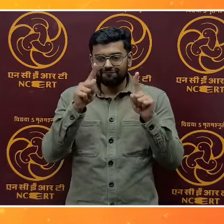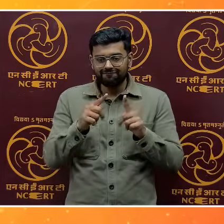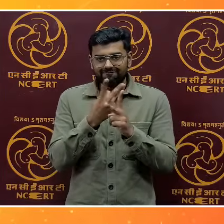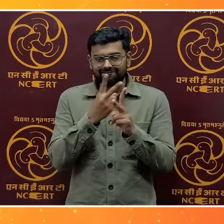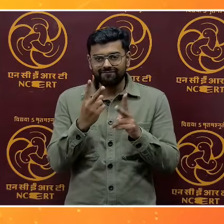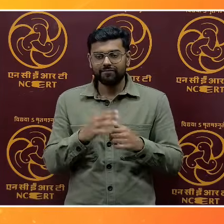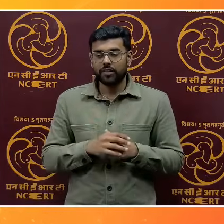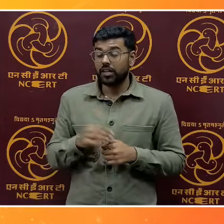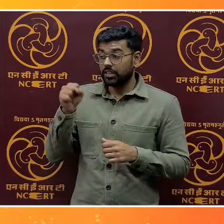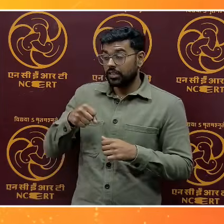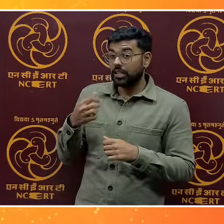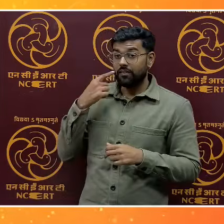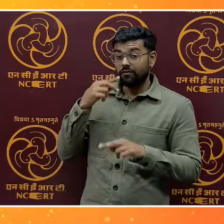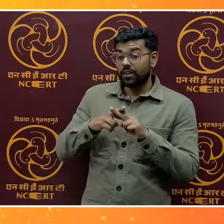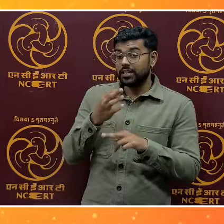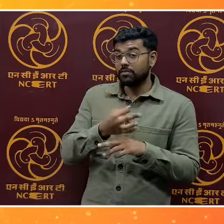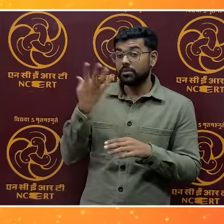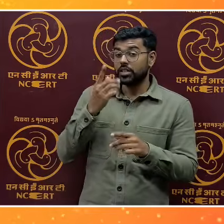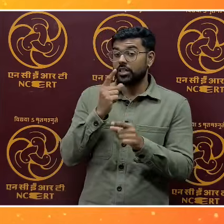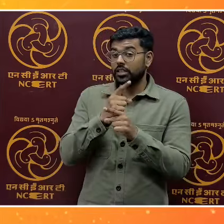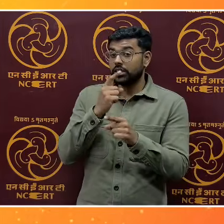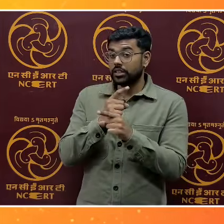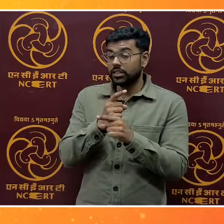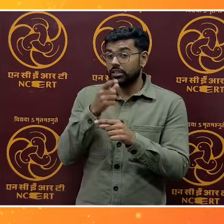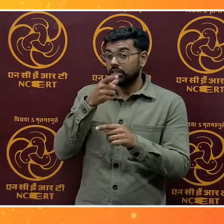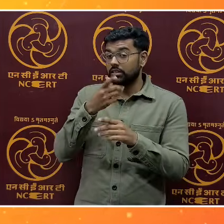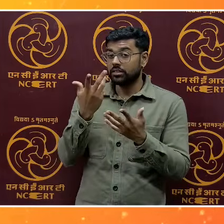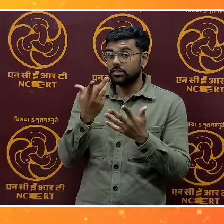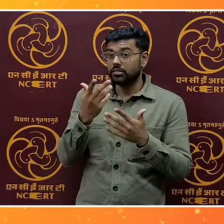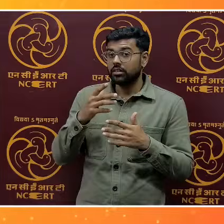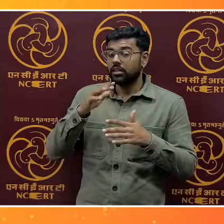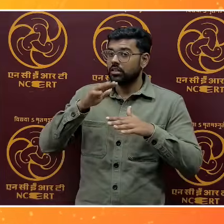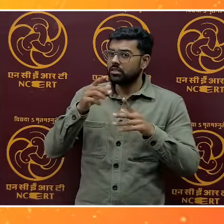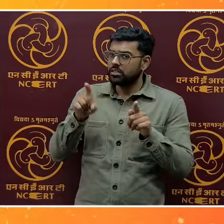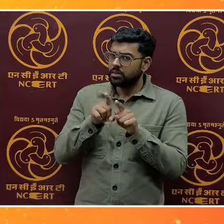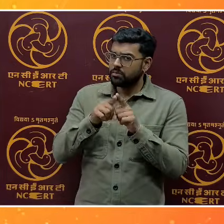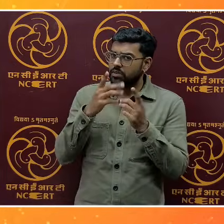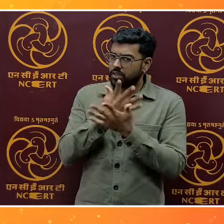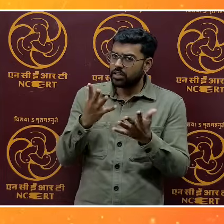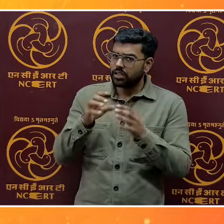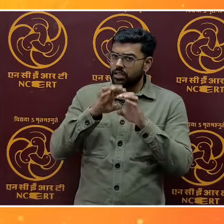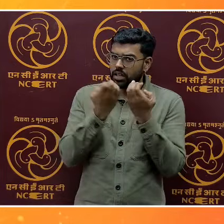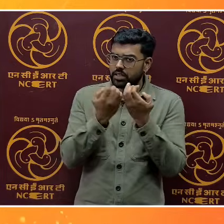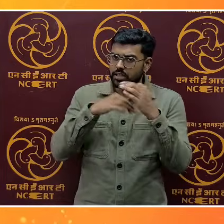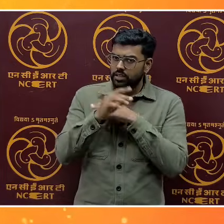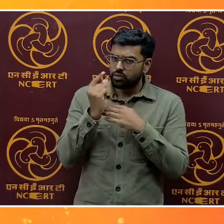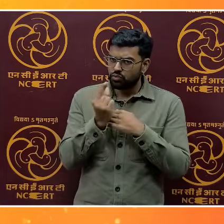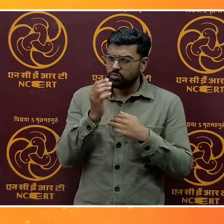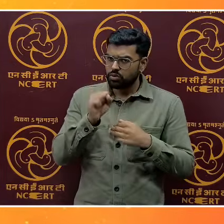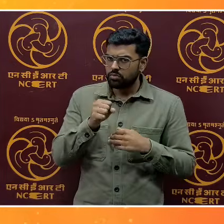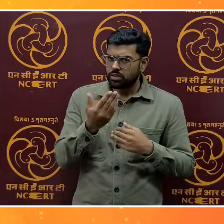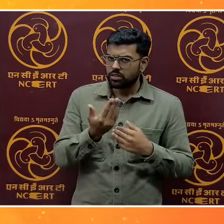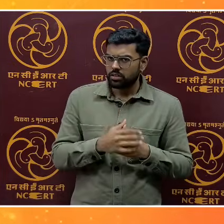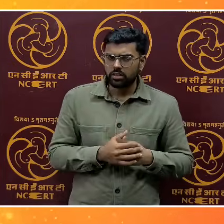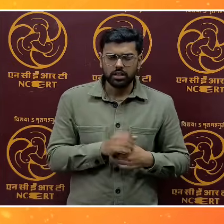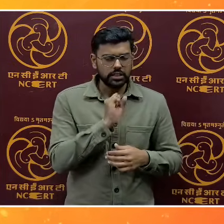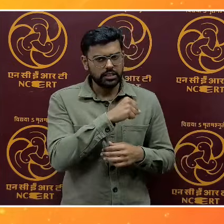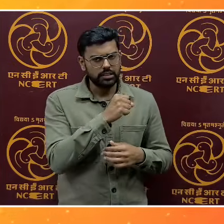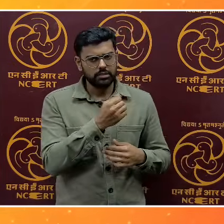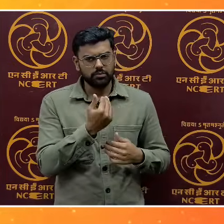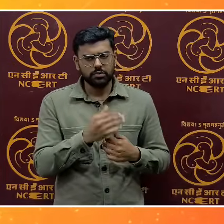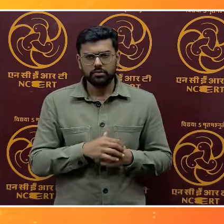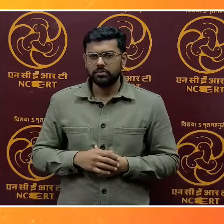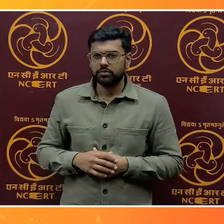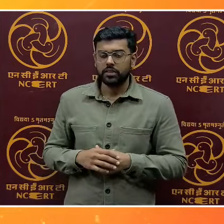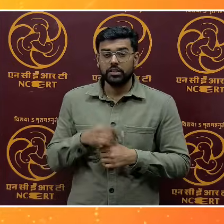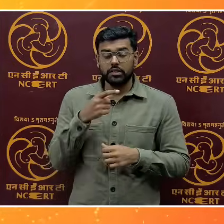So, special educationist, they can prepare all this in the classroom for the children, right? yes, yes, Okay. yes. And